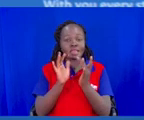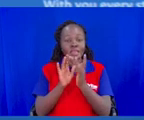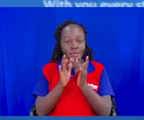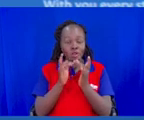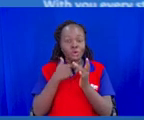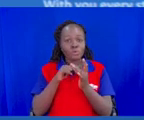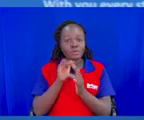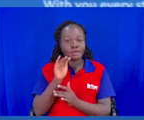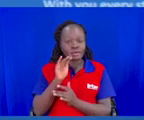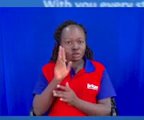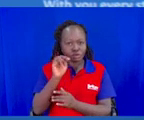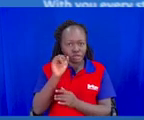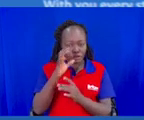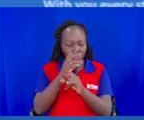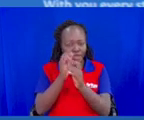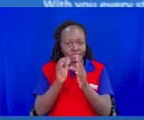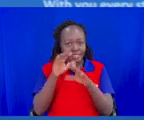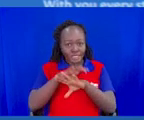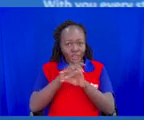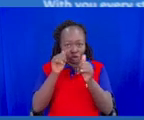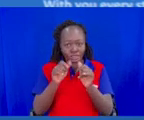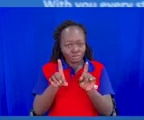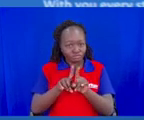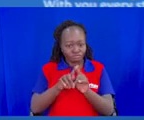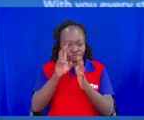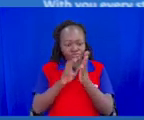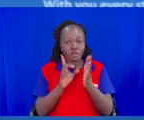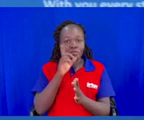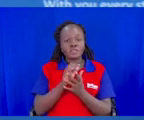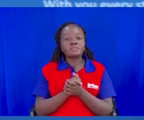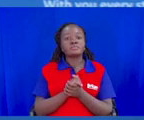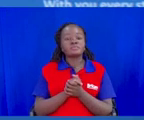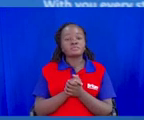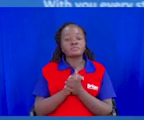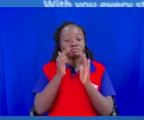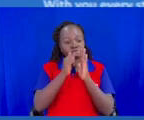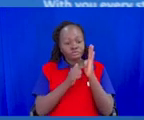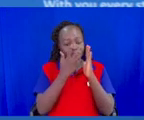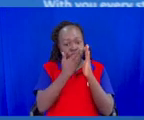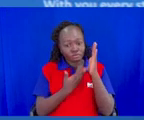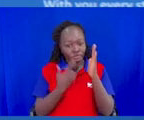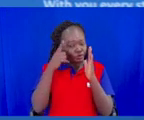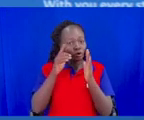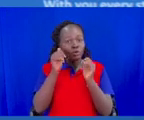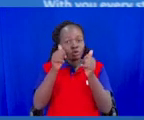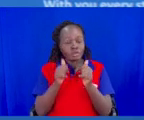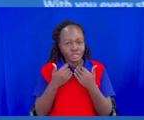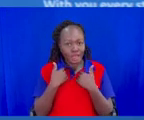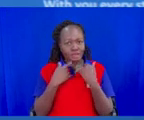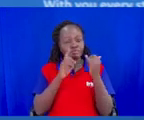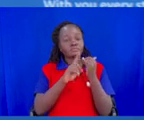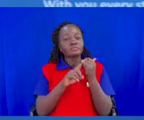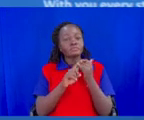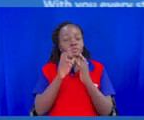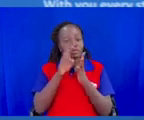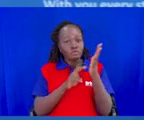take the notice of the meeting as read? The highlights of the notice are as follows. Number one, to read